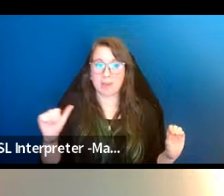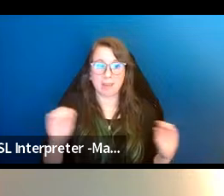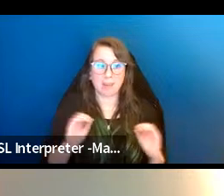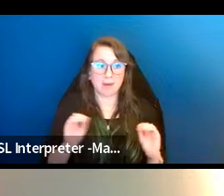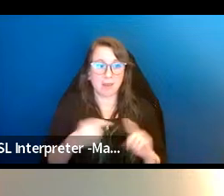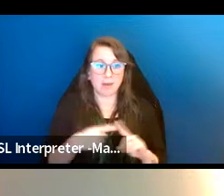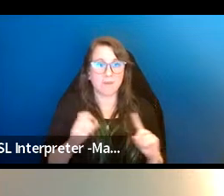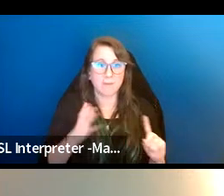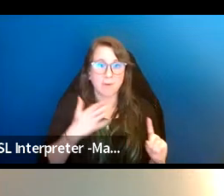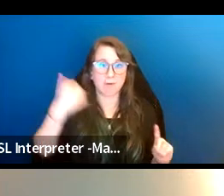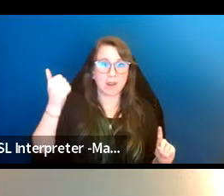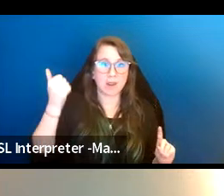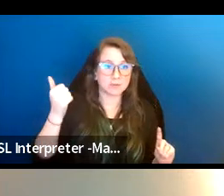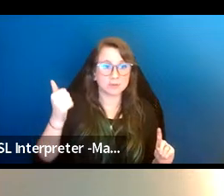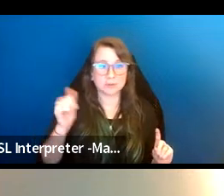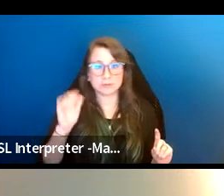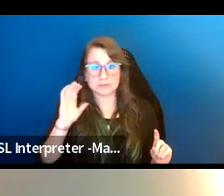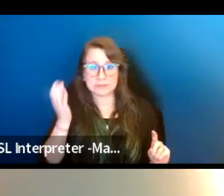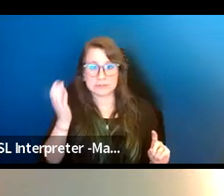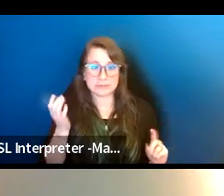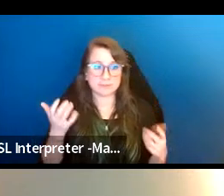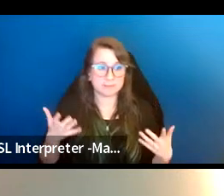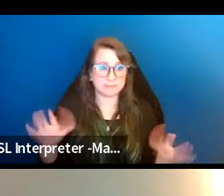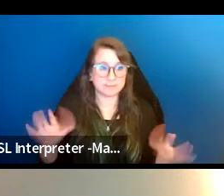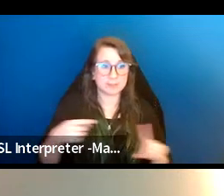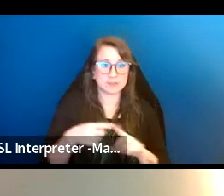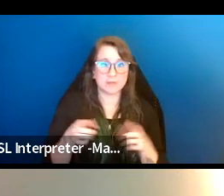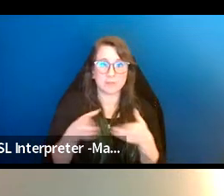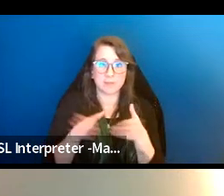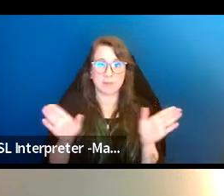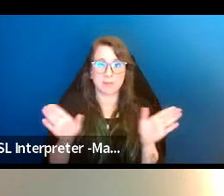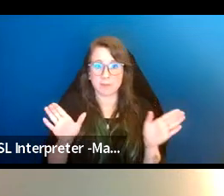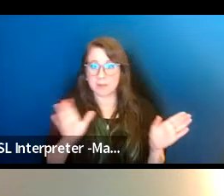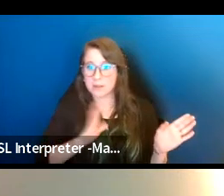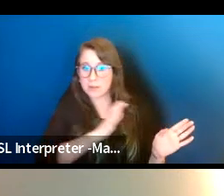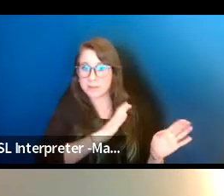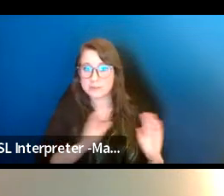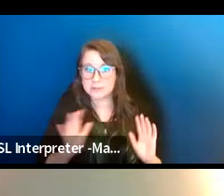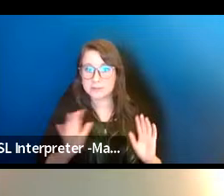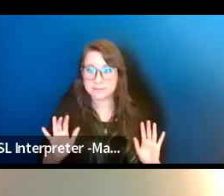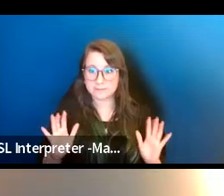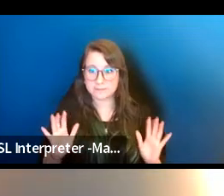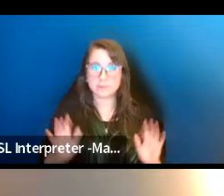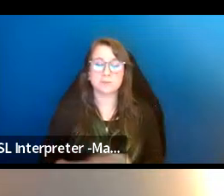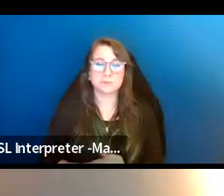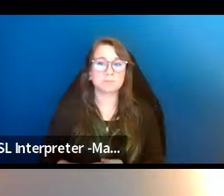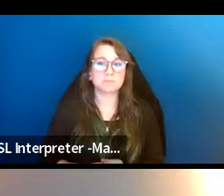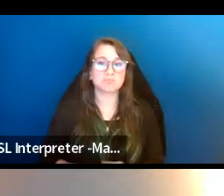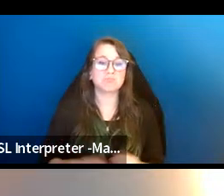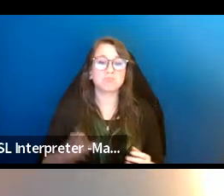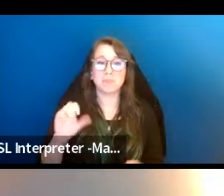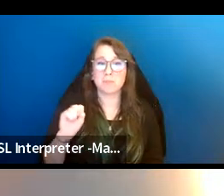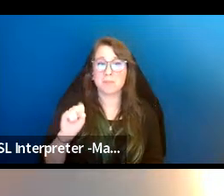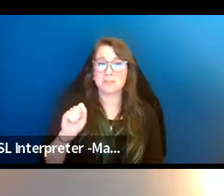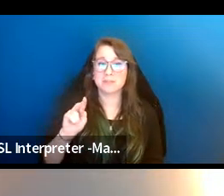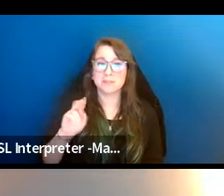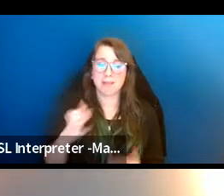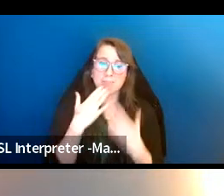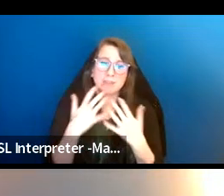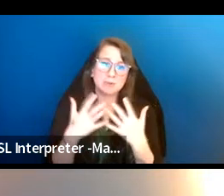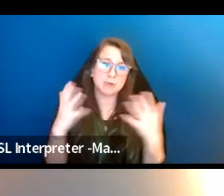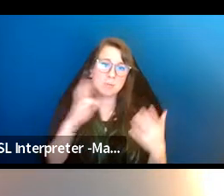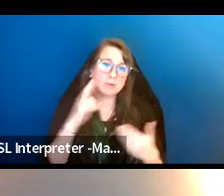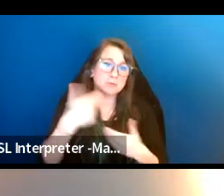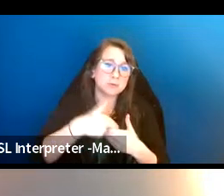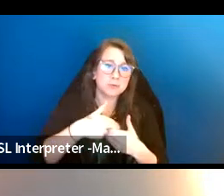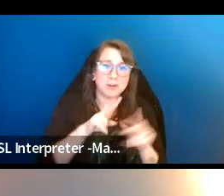our elders, and those seems to be all from the commission. So with that being said, Mr. Stout, thank you so much for joining us tonight, and we